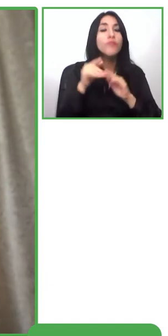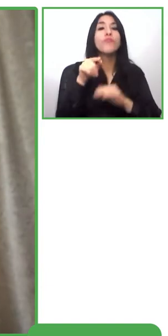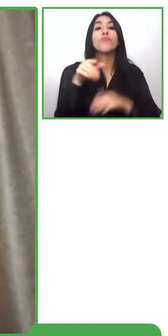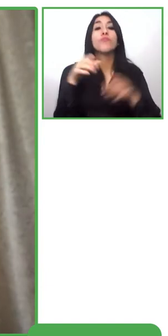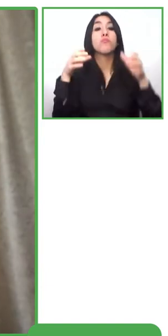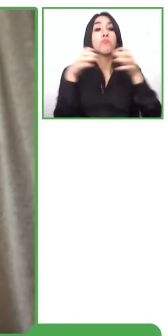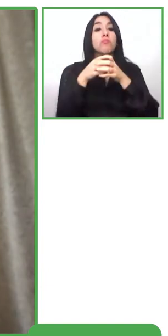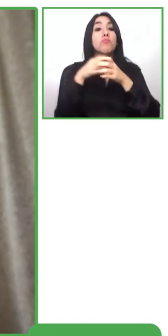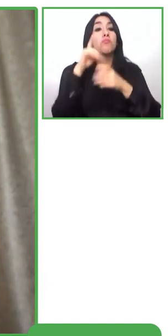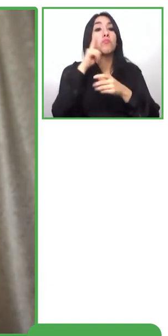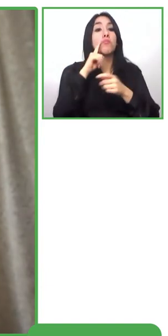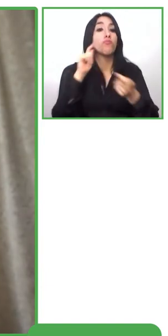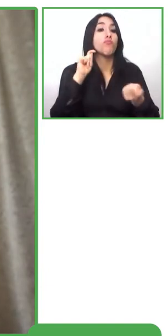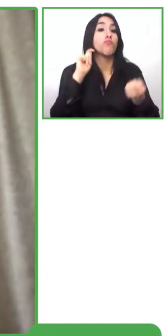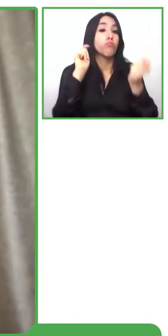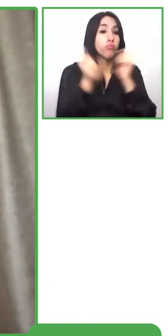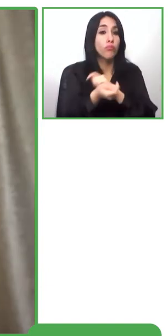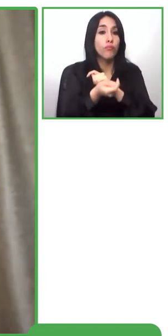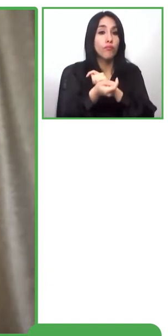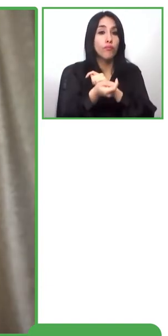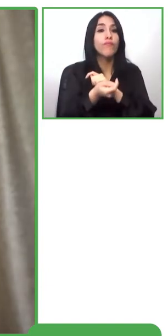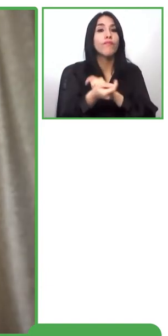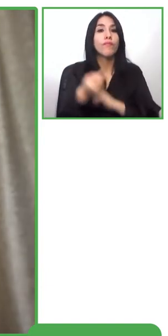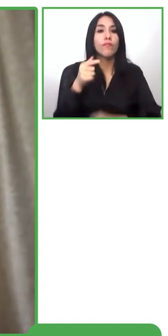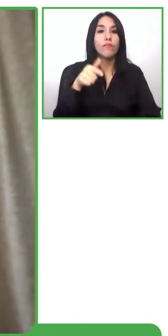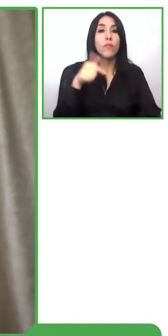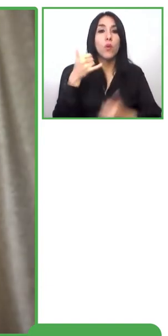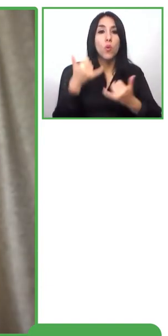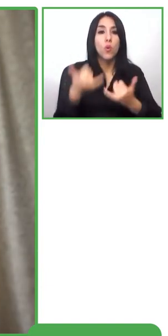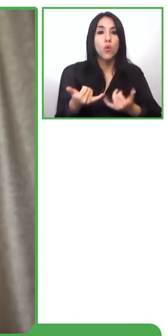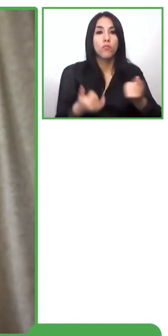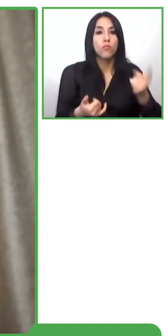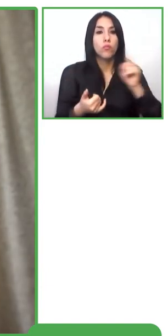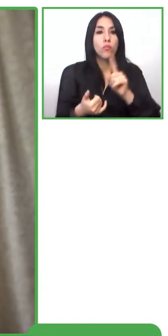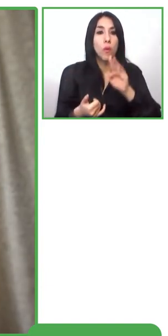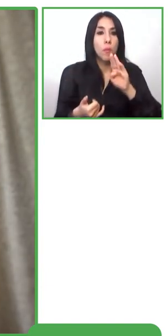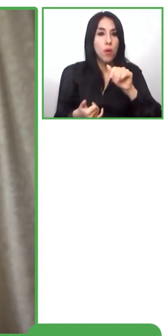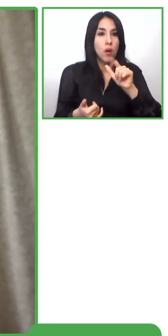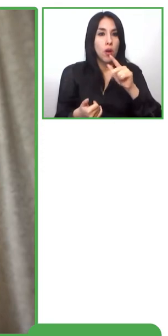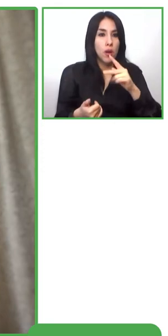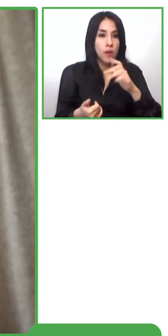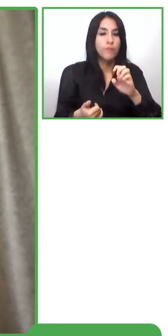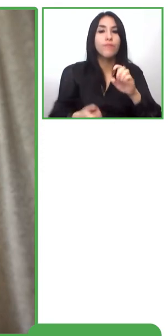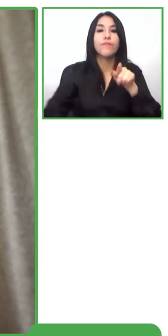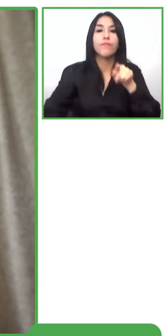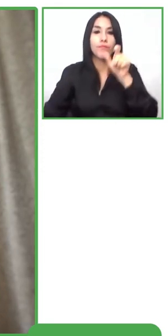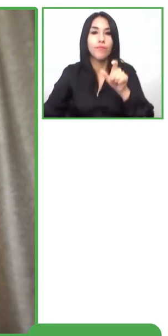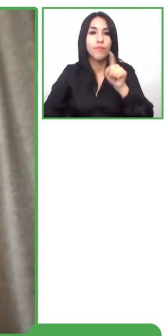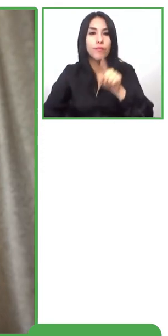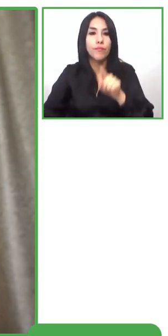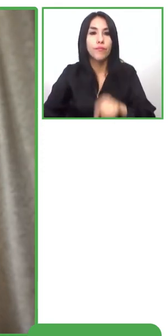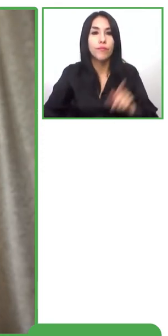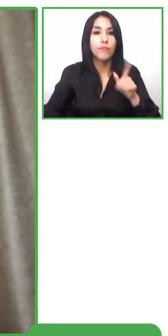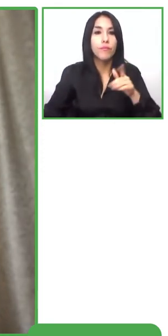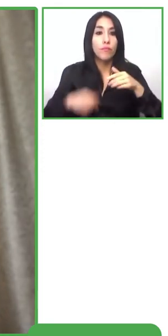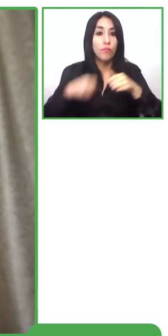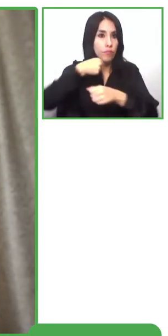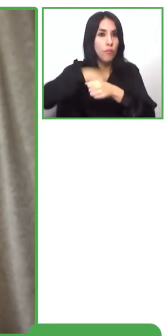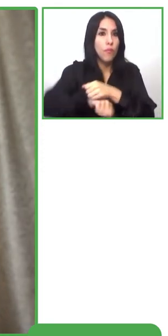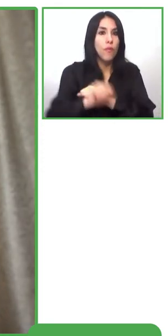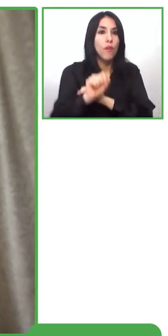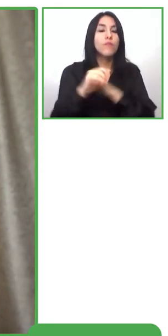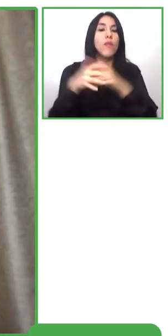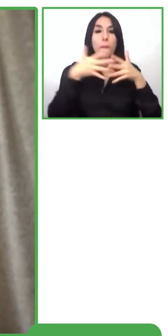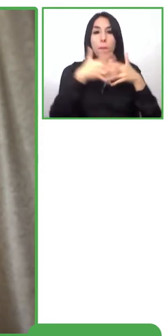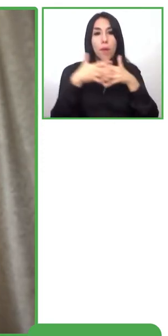And we also have Blake Widmer, who is born in West Lafayette,